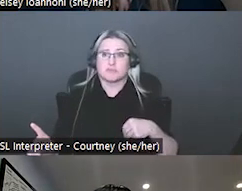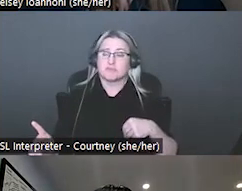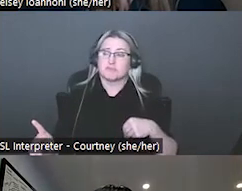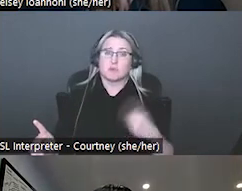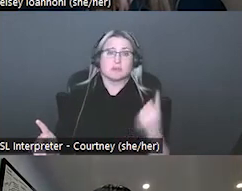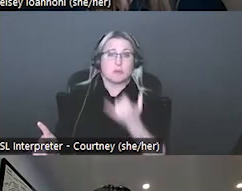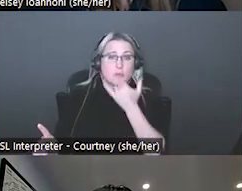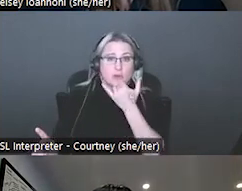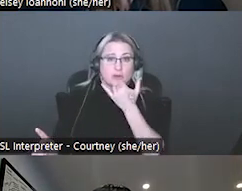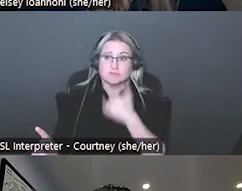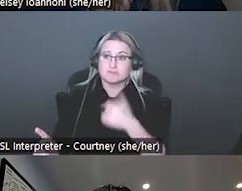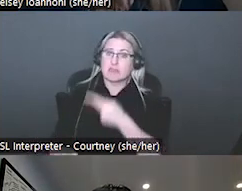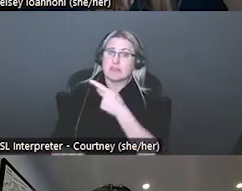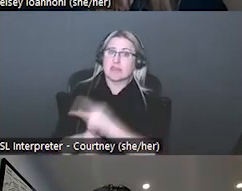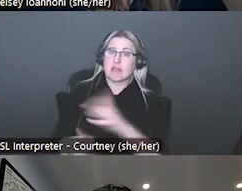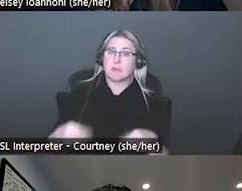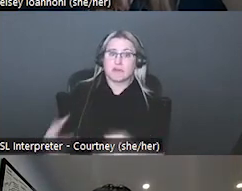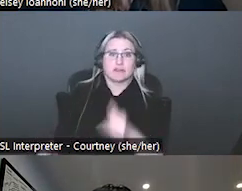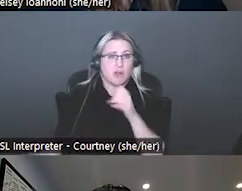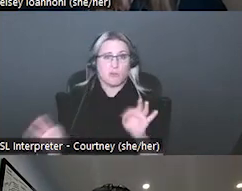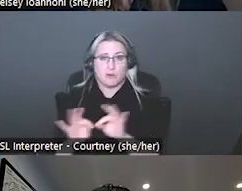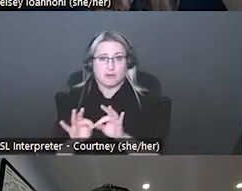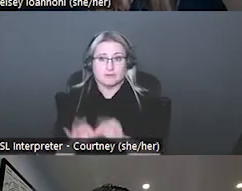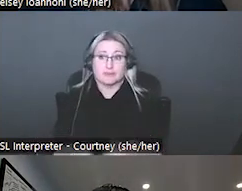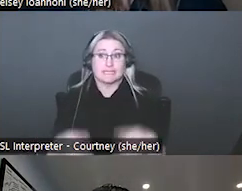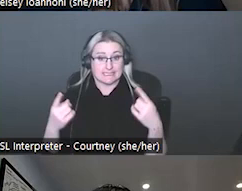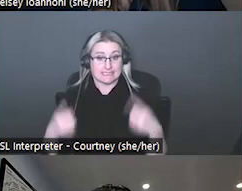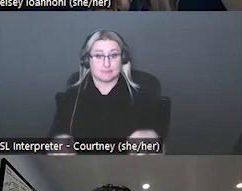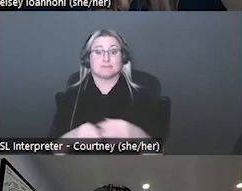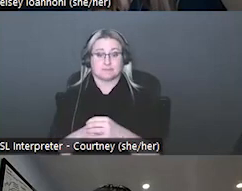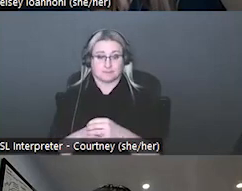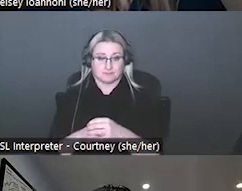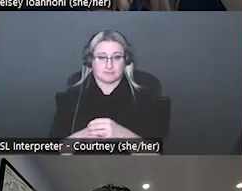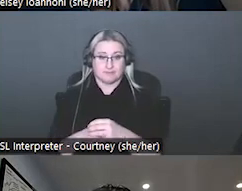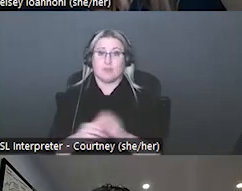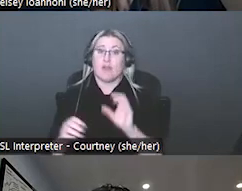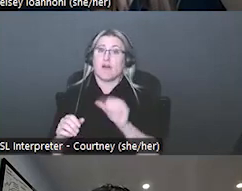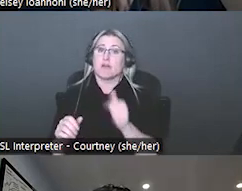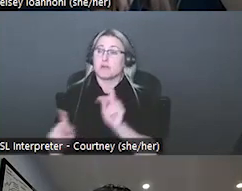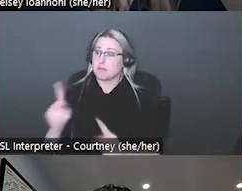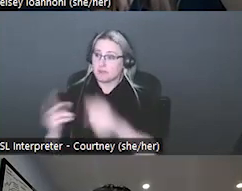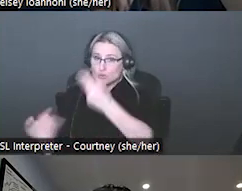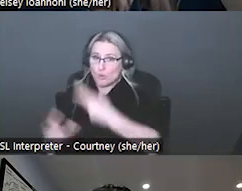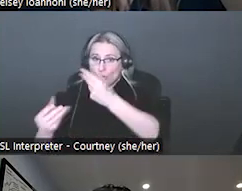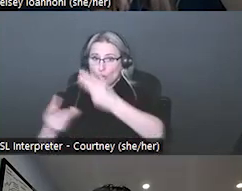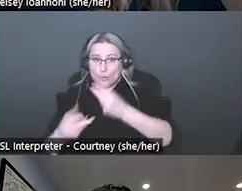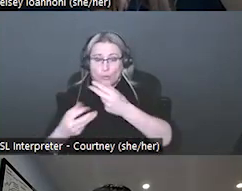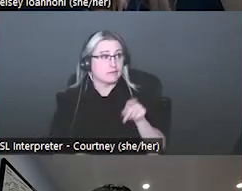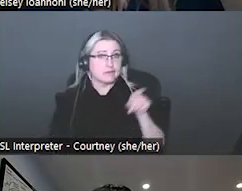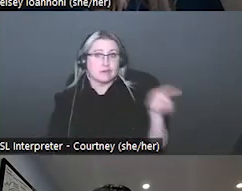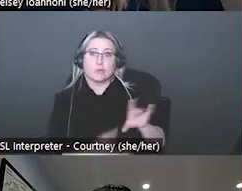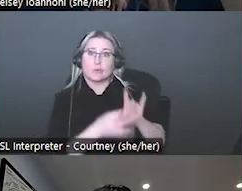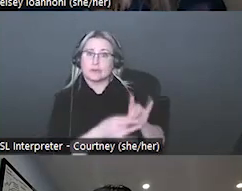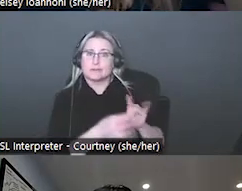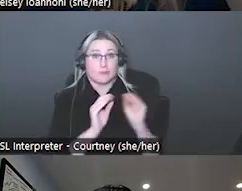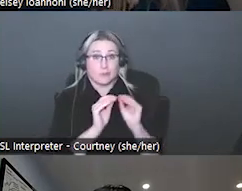care. My participants shared with me these experiences of weight stigma, resulting in negative or non-existent relationships with their doctors, and